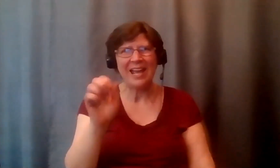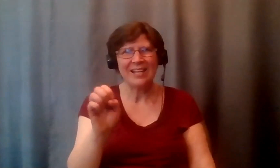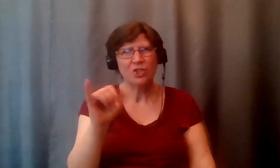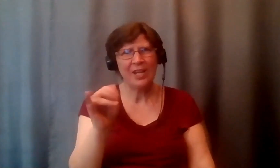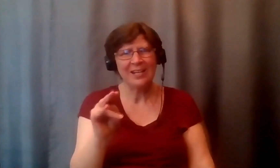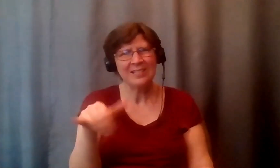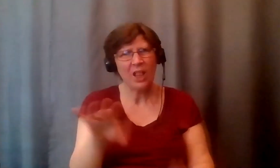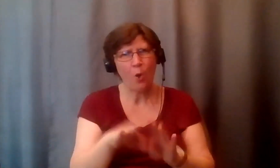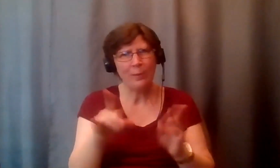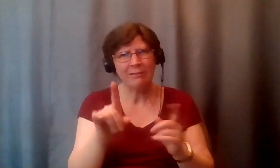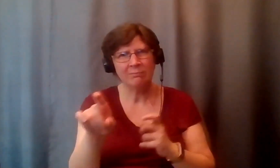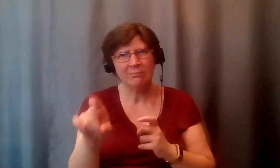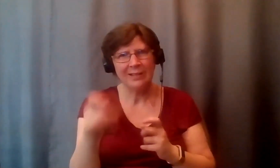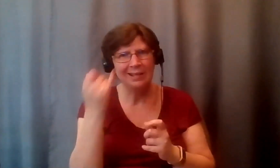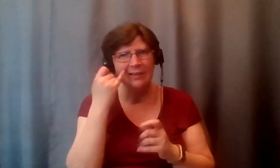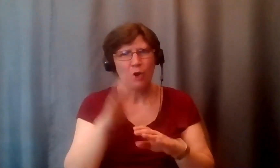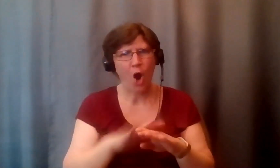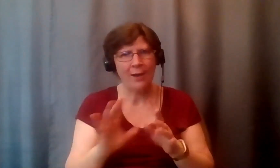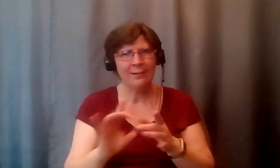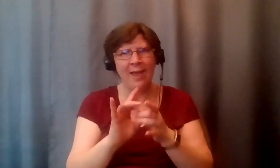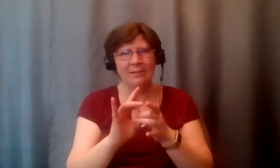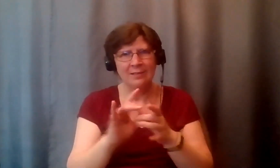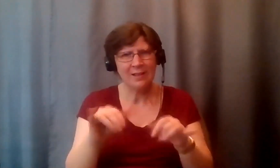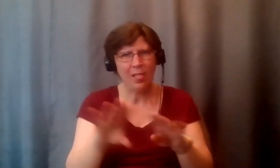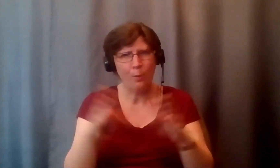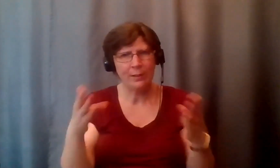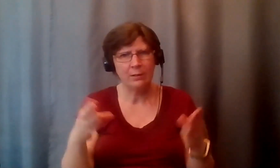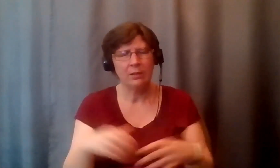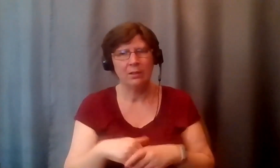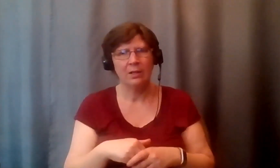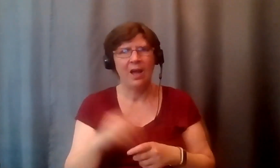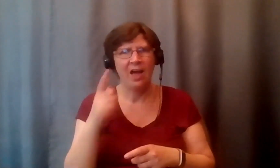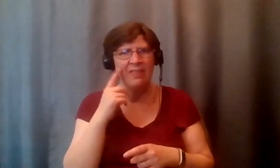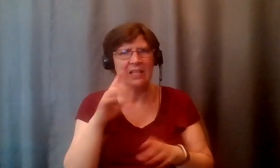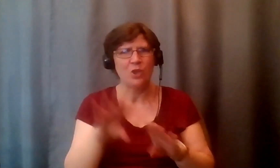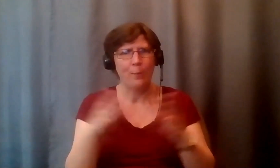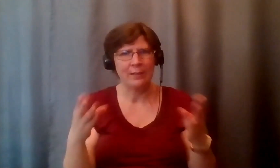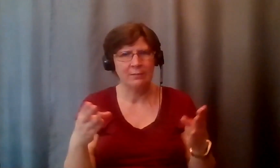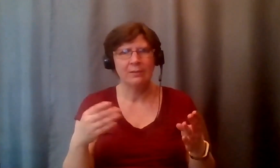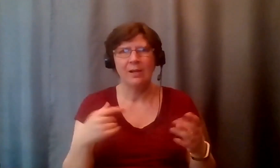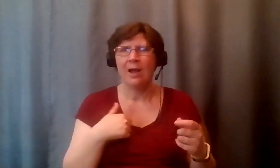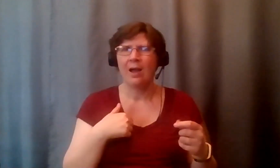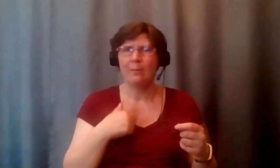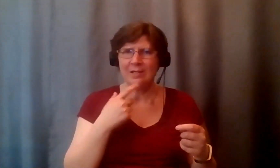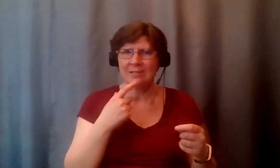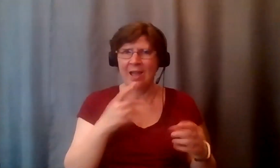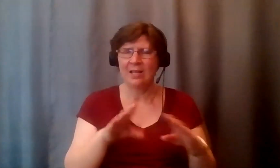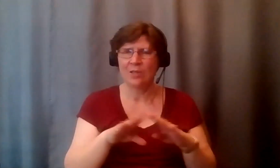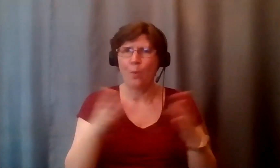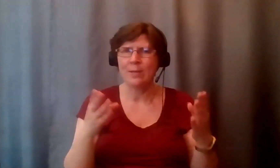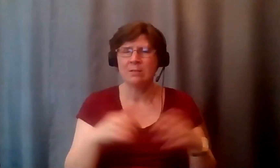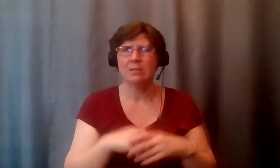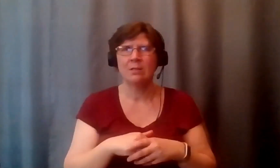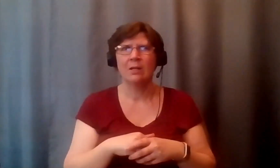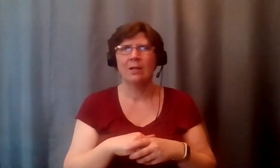open if you're on? I think it's open. I'm gonna just go there, and if